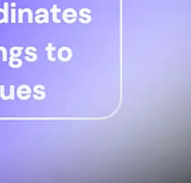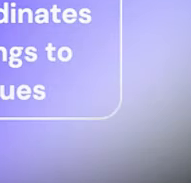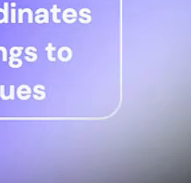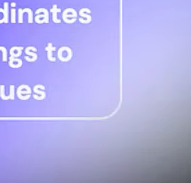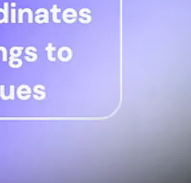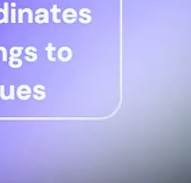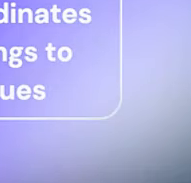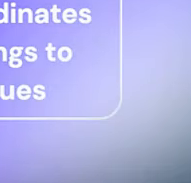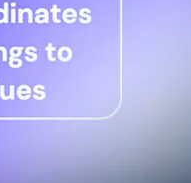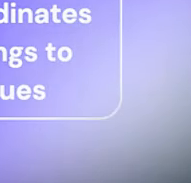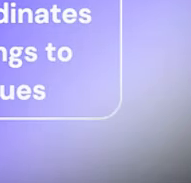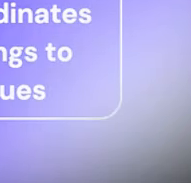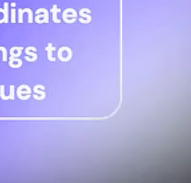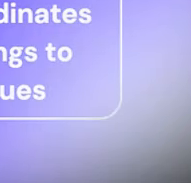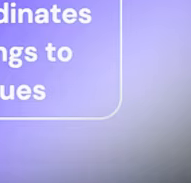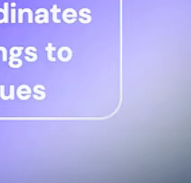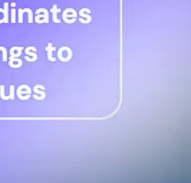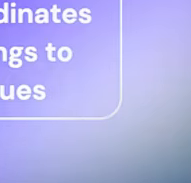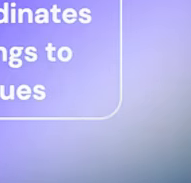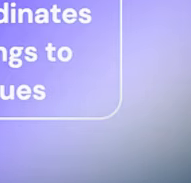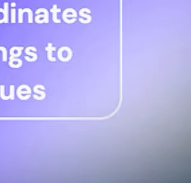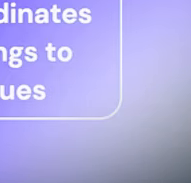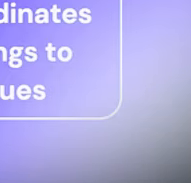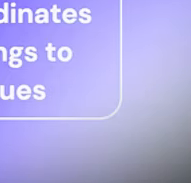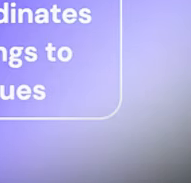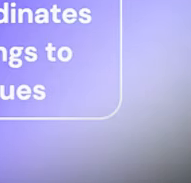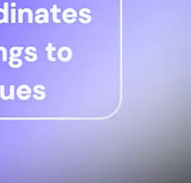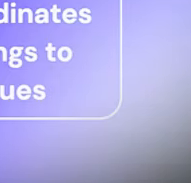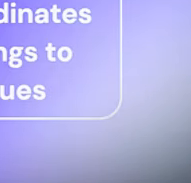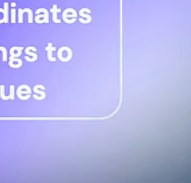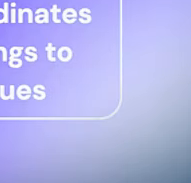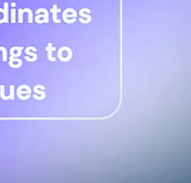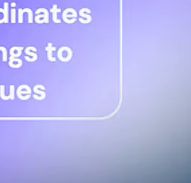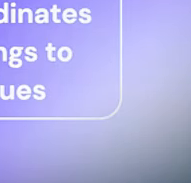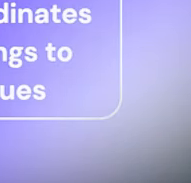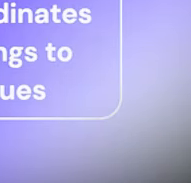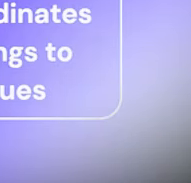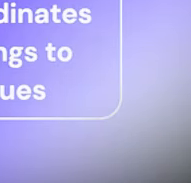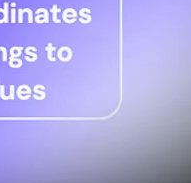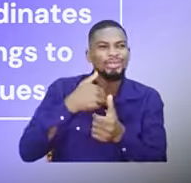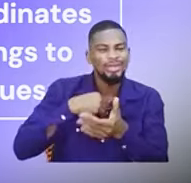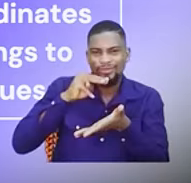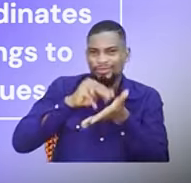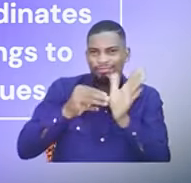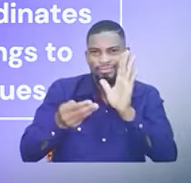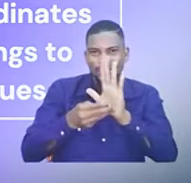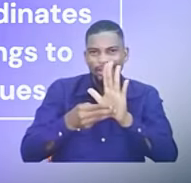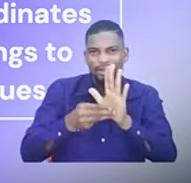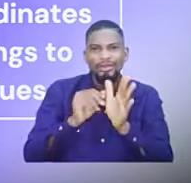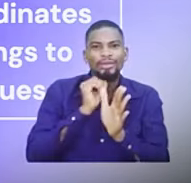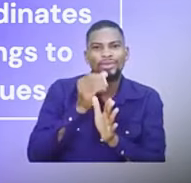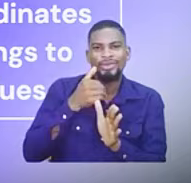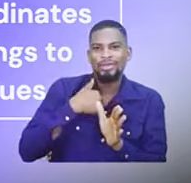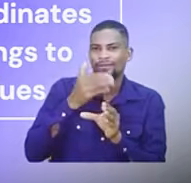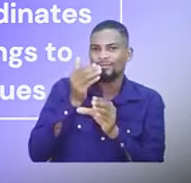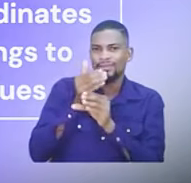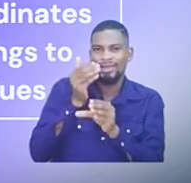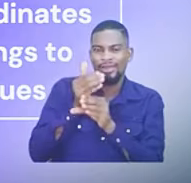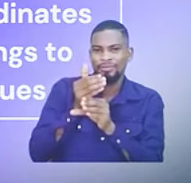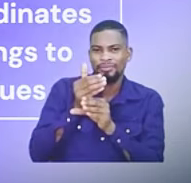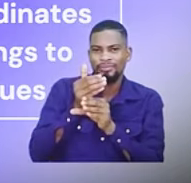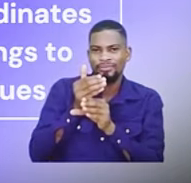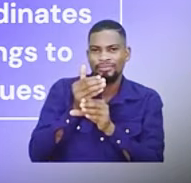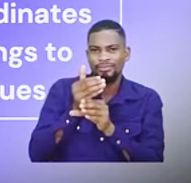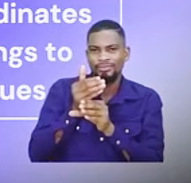So one at a time, love is senseless and careless. You realize that despite